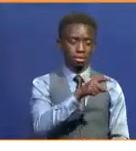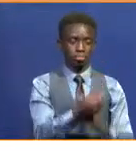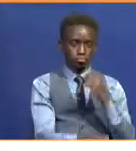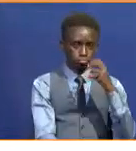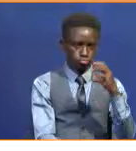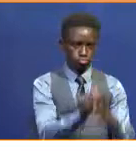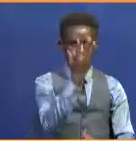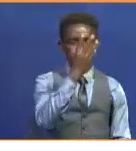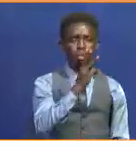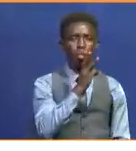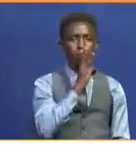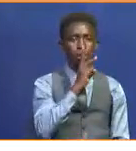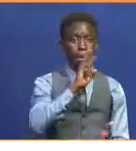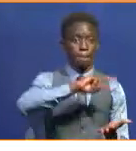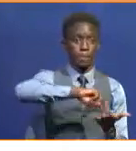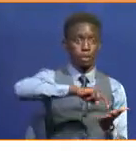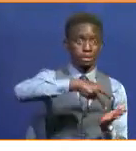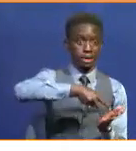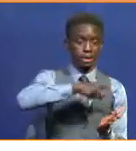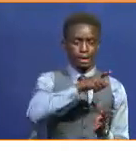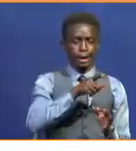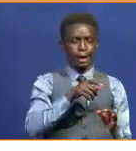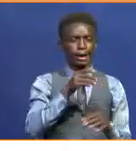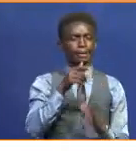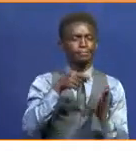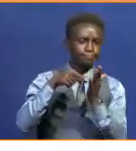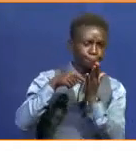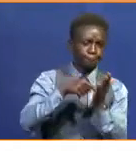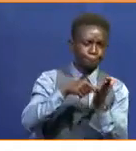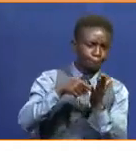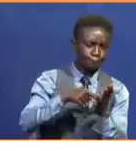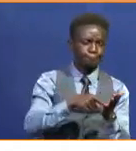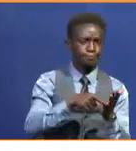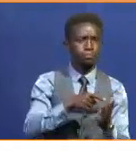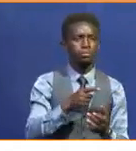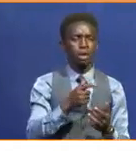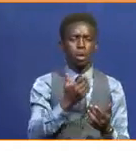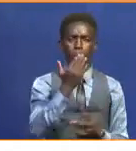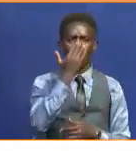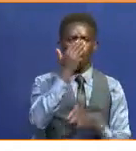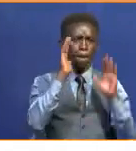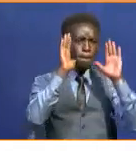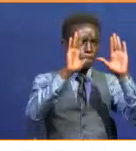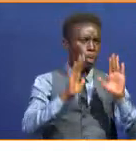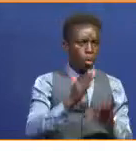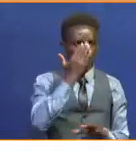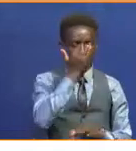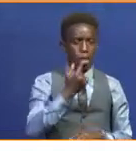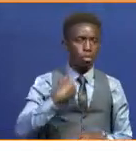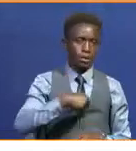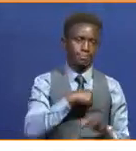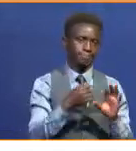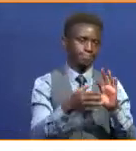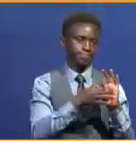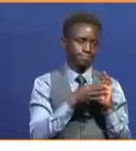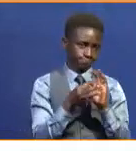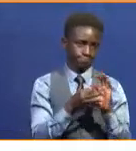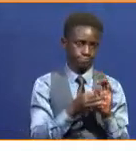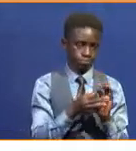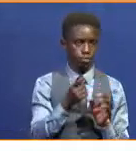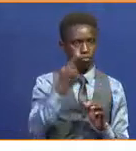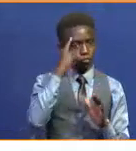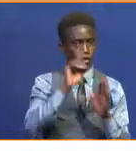project. They are emphasizing on the need for us to remain united as a country and for development.